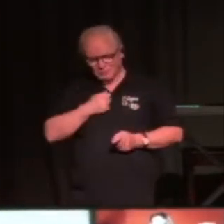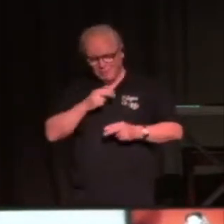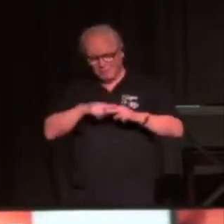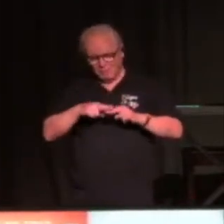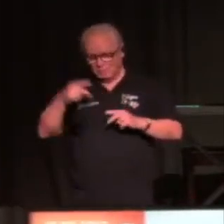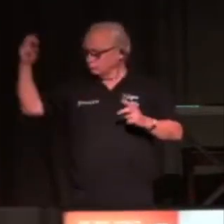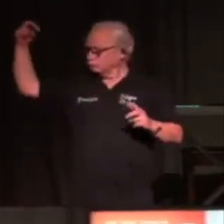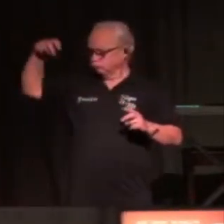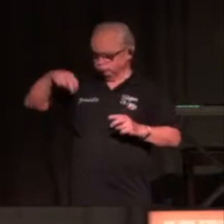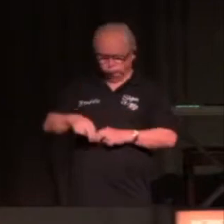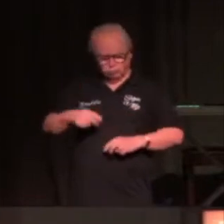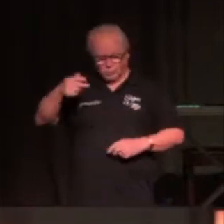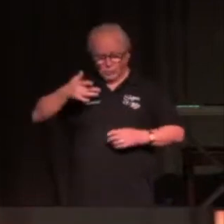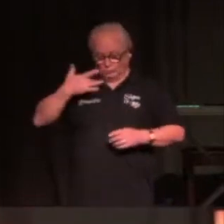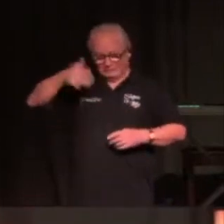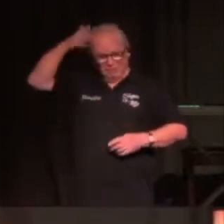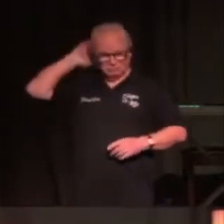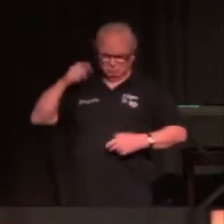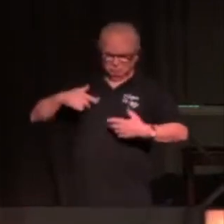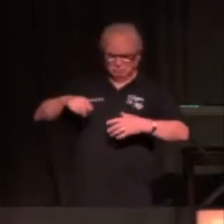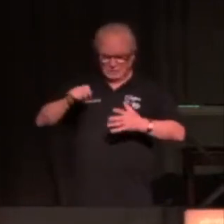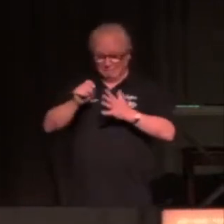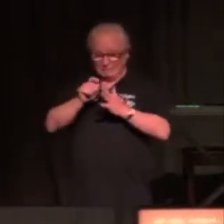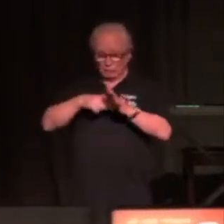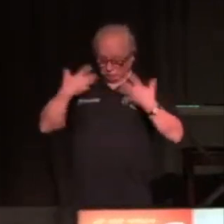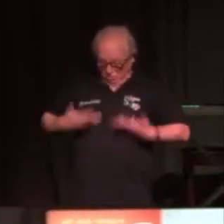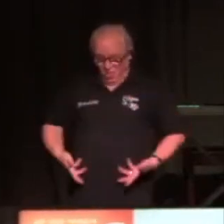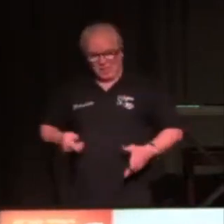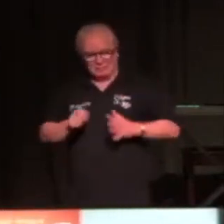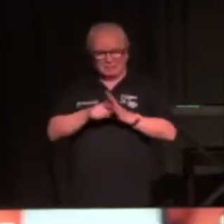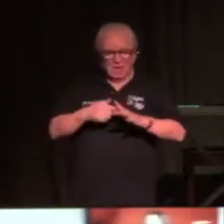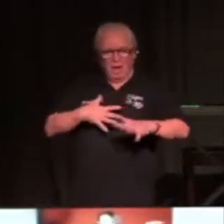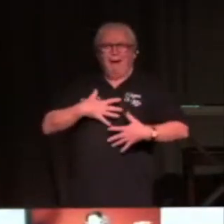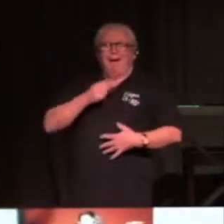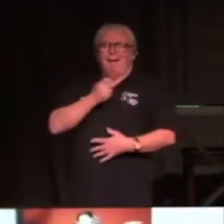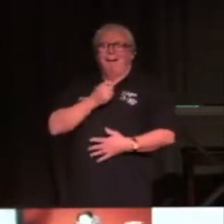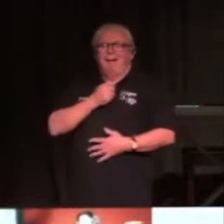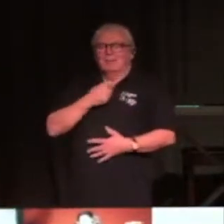coming down them stairs and that white hair and his PJs, it was something to be scared about.